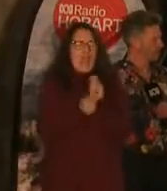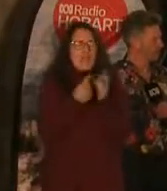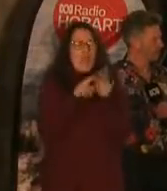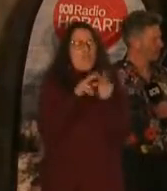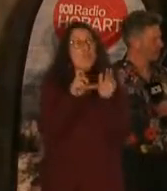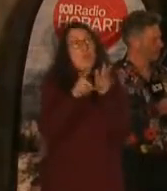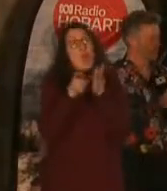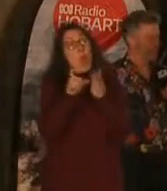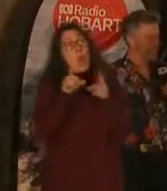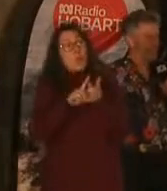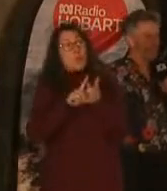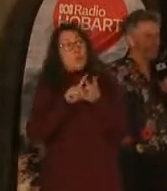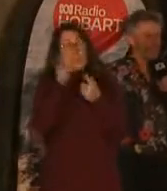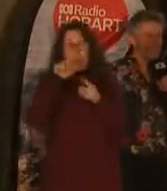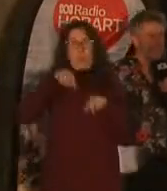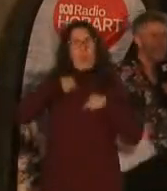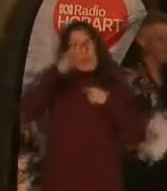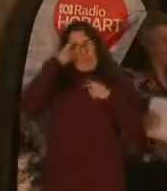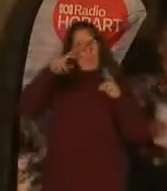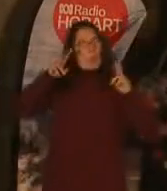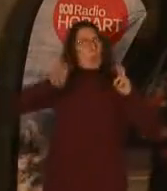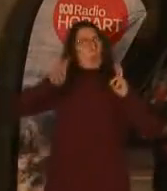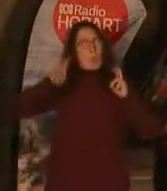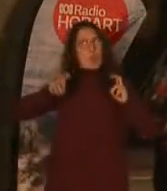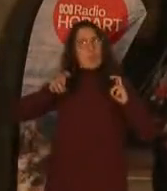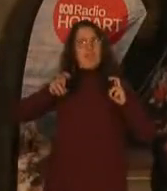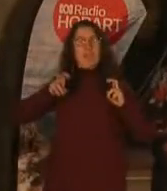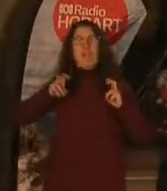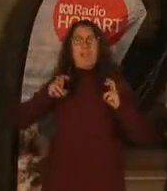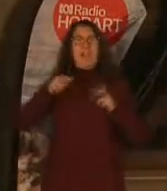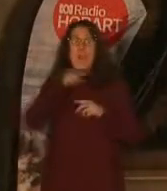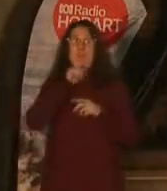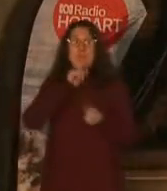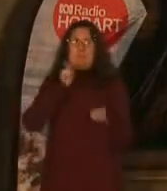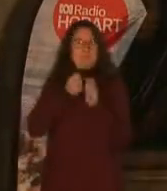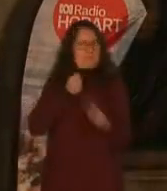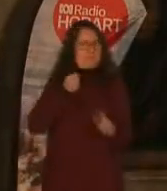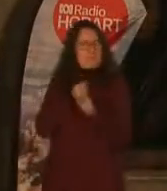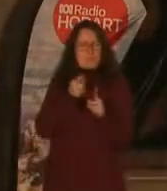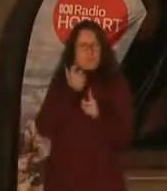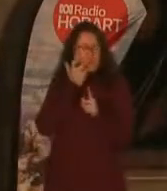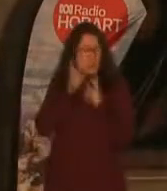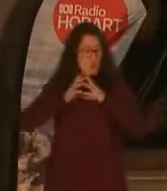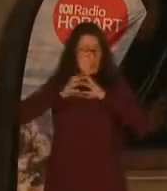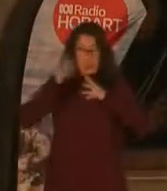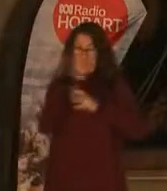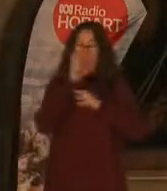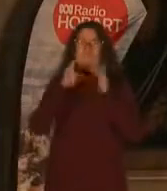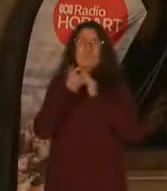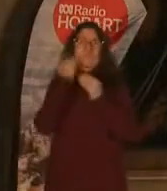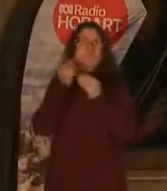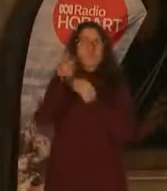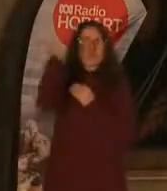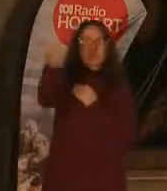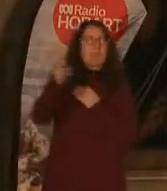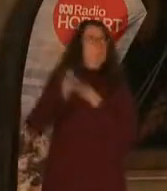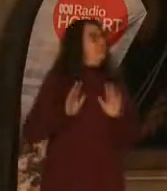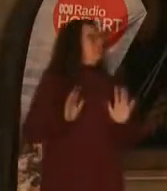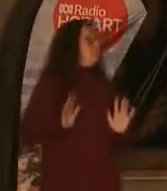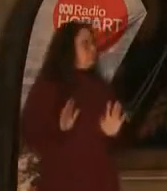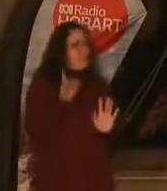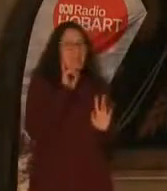method. I think that's, I mean, there's nowhere to end this session, right? Nowhere at all. But that's as good a place as any in